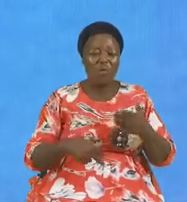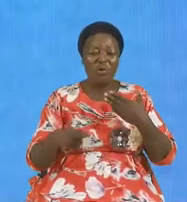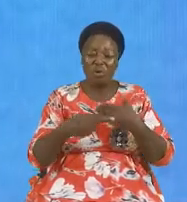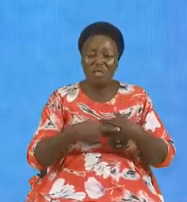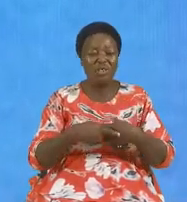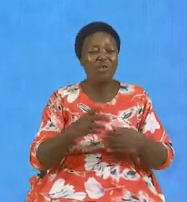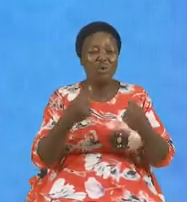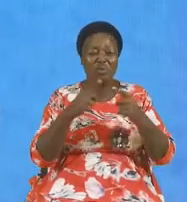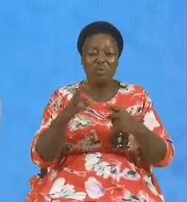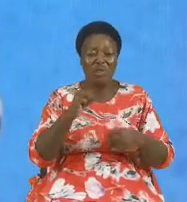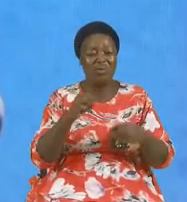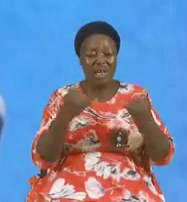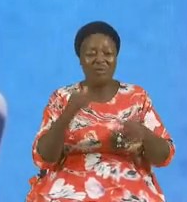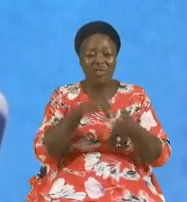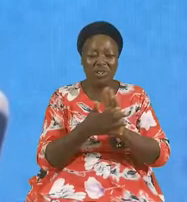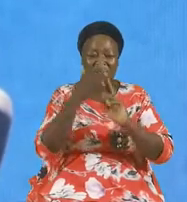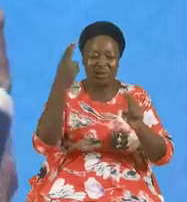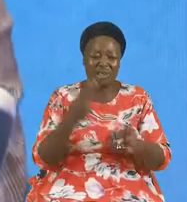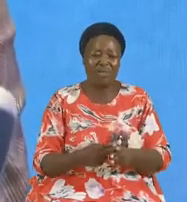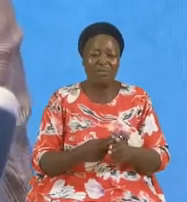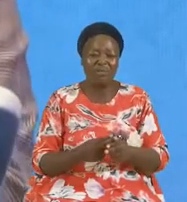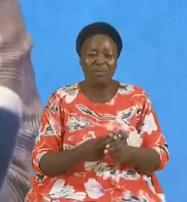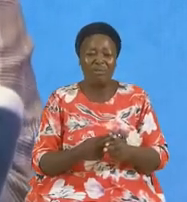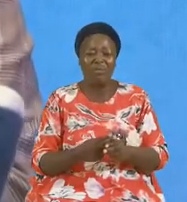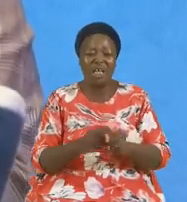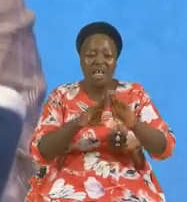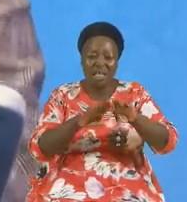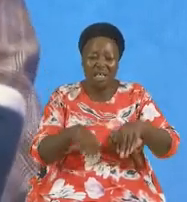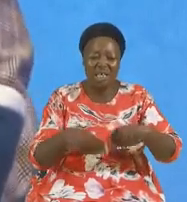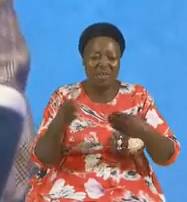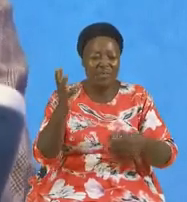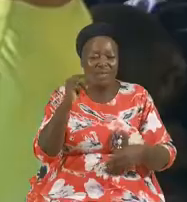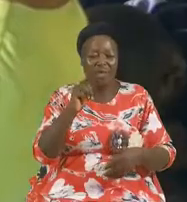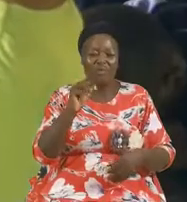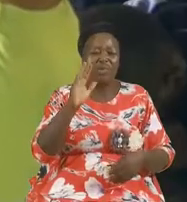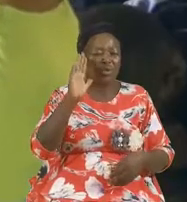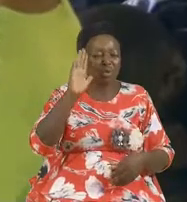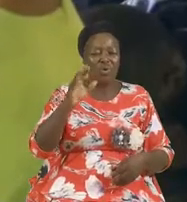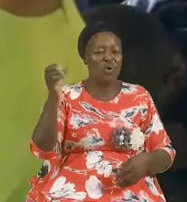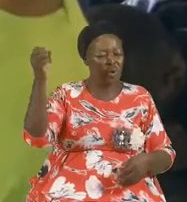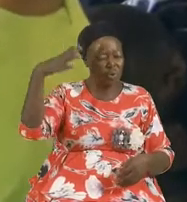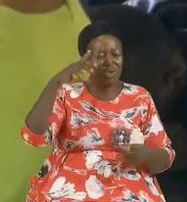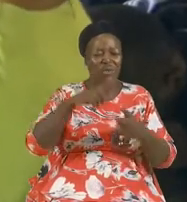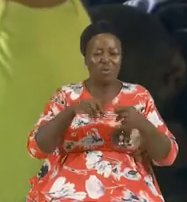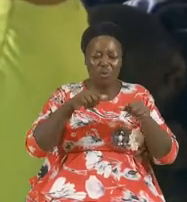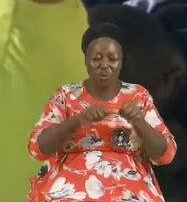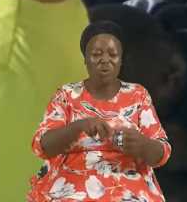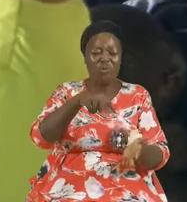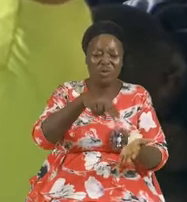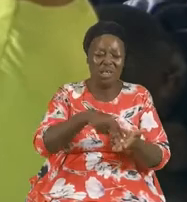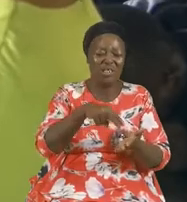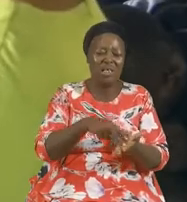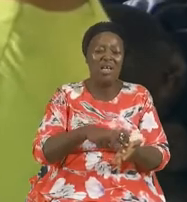of redemption, reconciliation will come to them now in Jesus' name. Amen. Give them